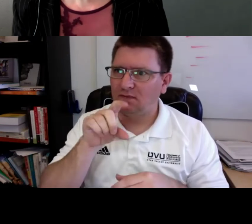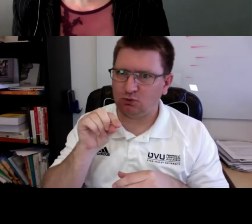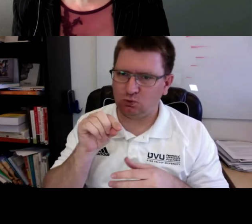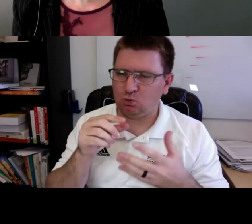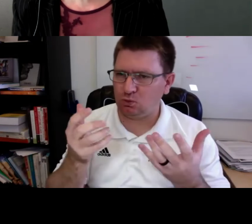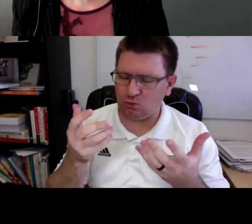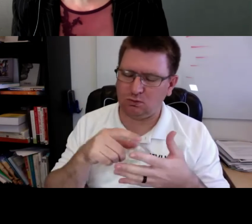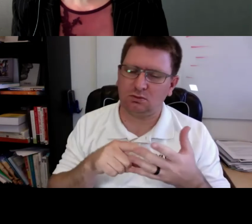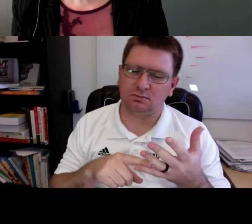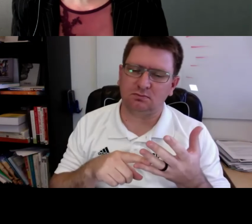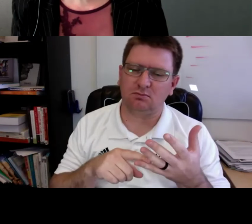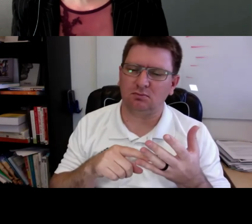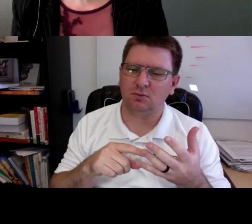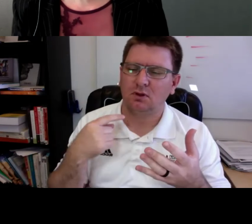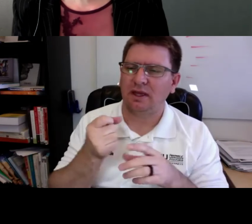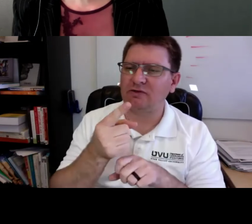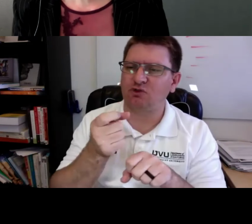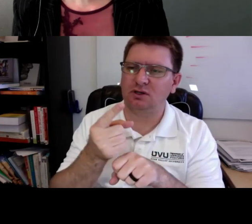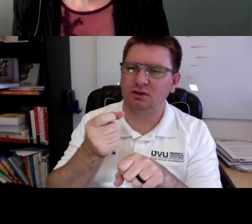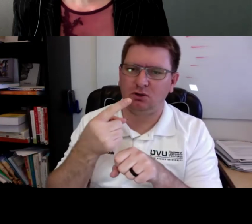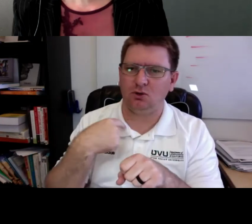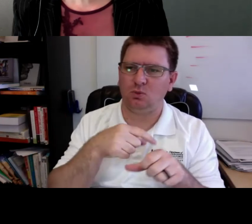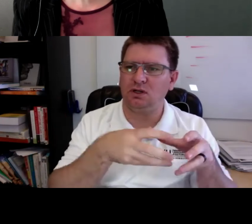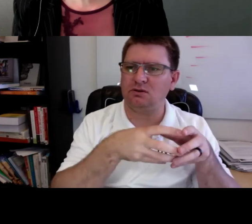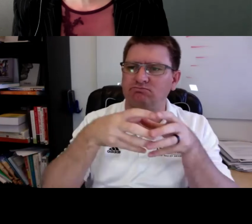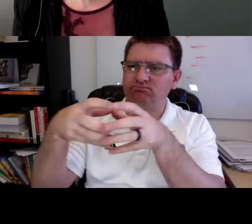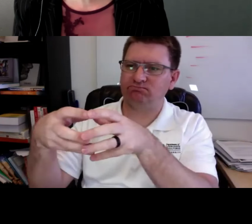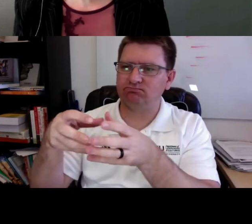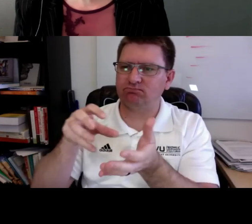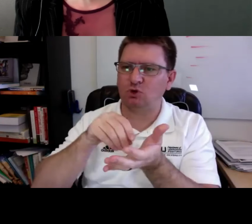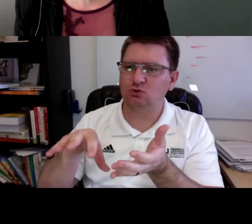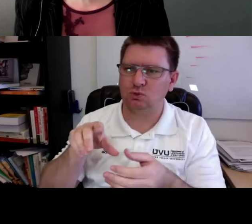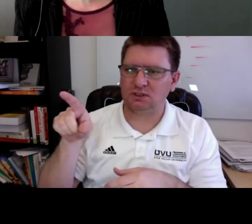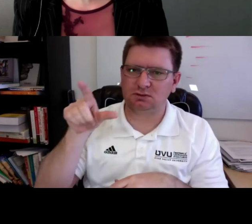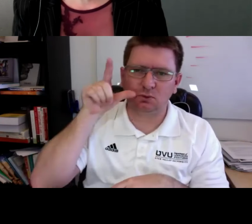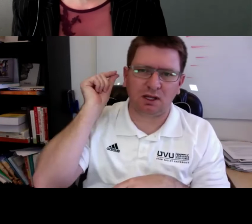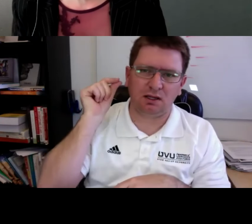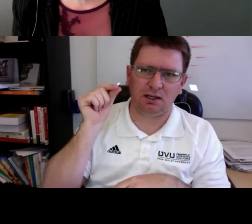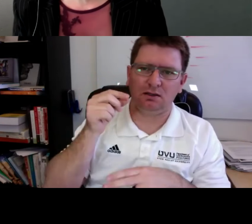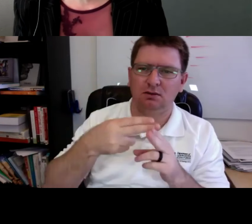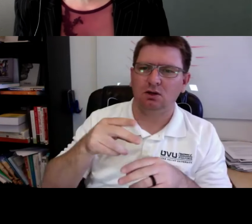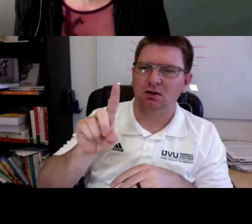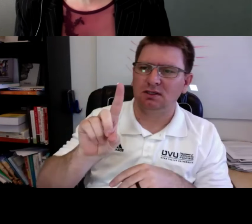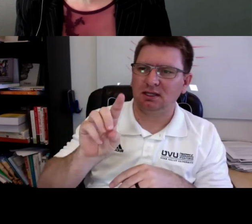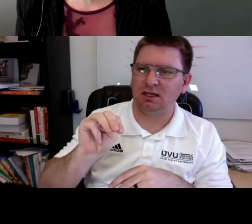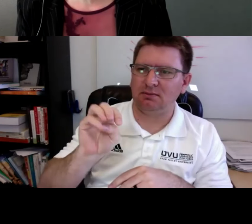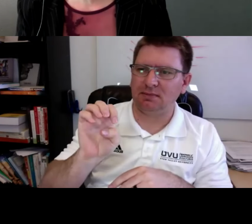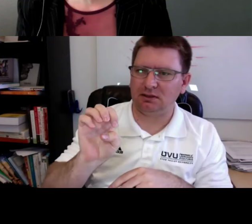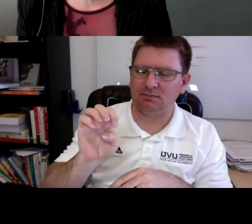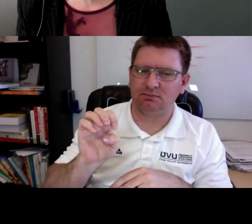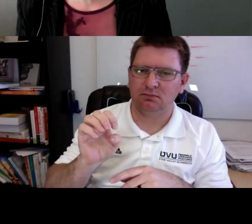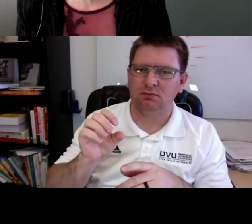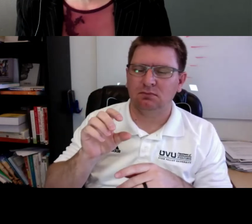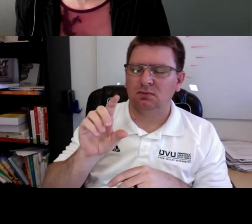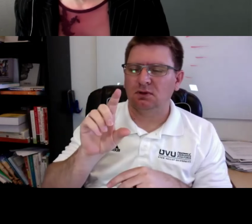Another wonderful thing that students would love to do is every year we go to Gallaudet University.